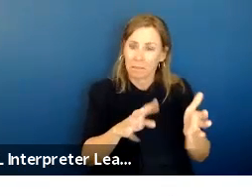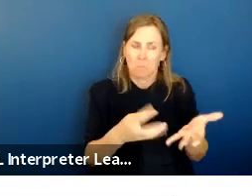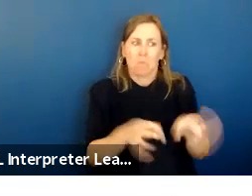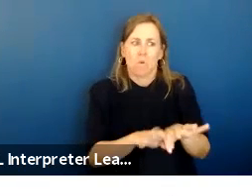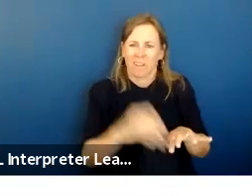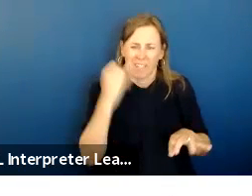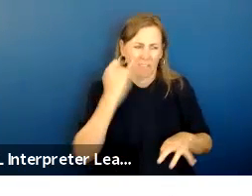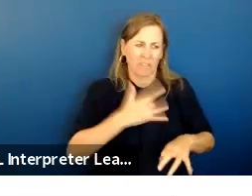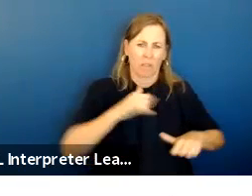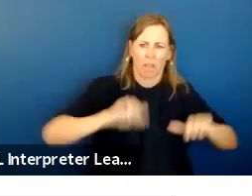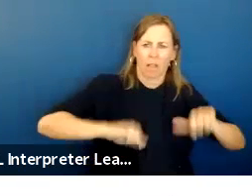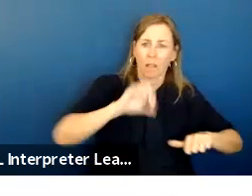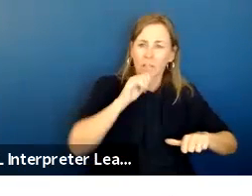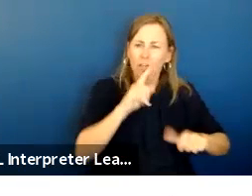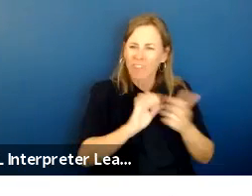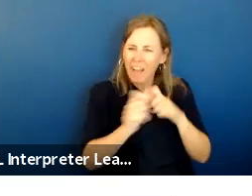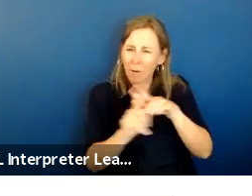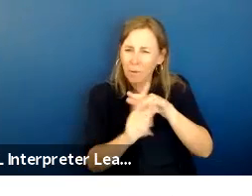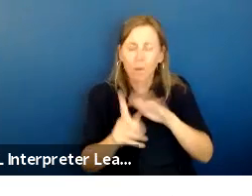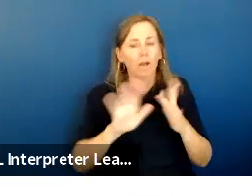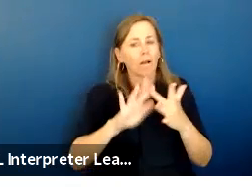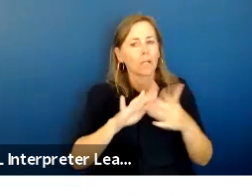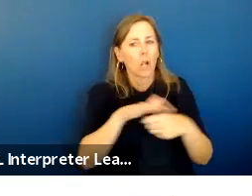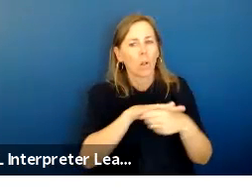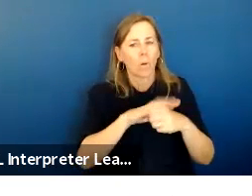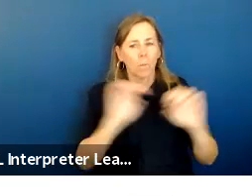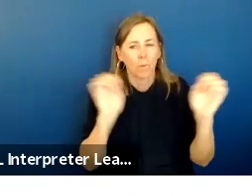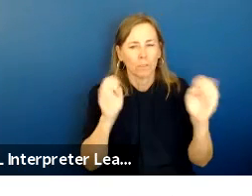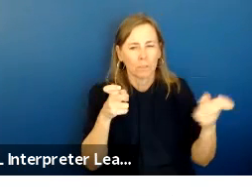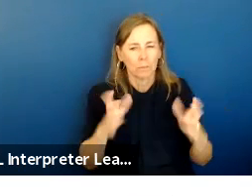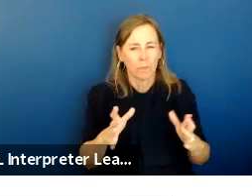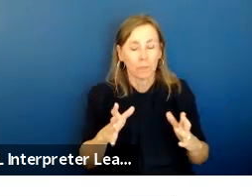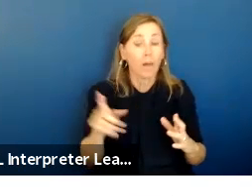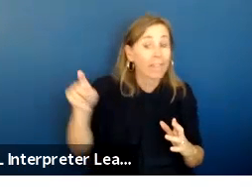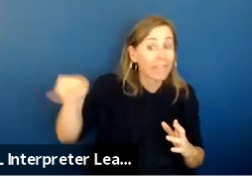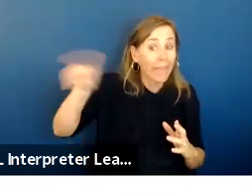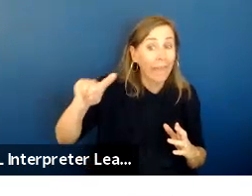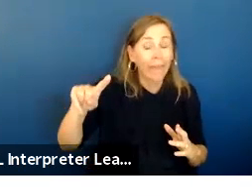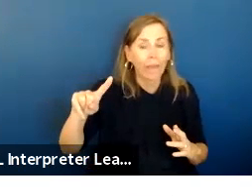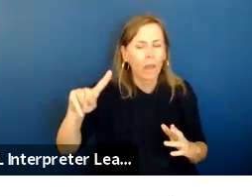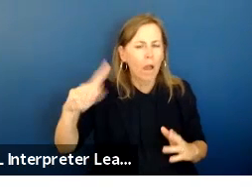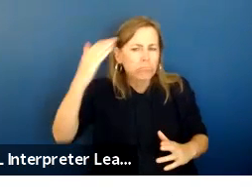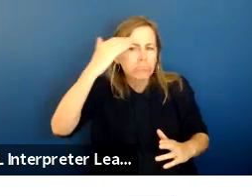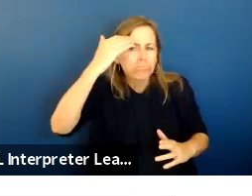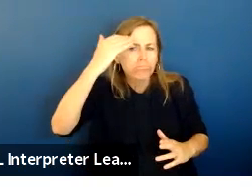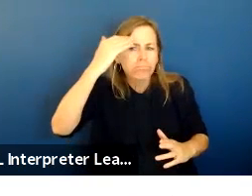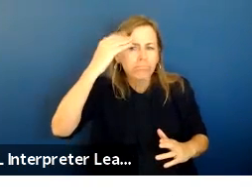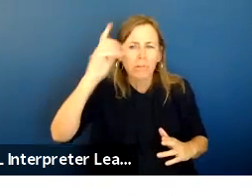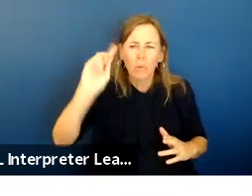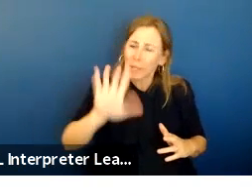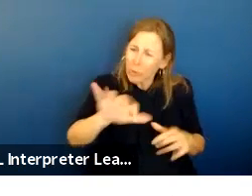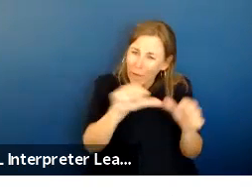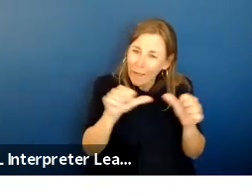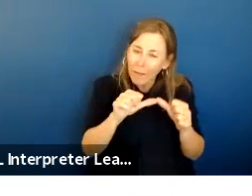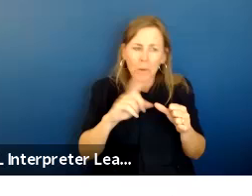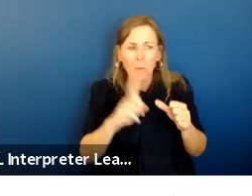about evacuation routes, contact your local emergency manager. They're the ones that will be most knowledgeable about the risks in your specific area